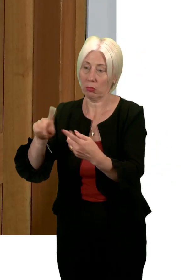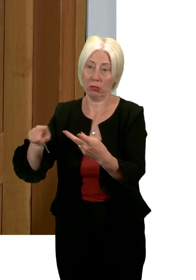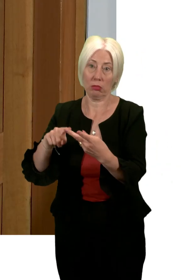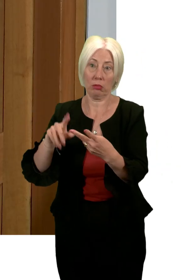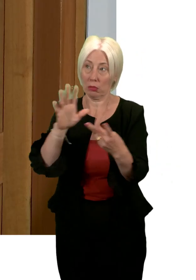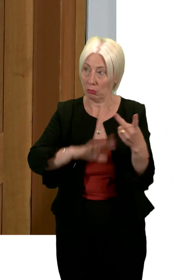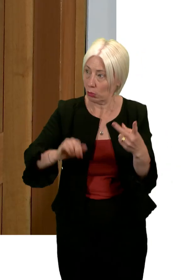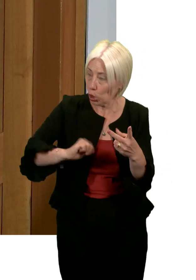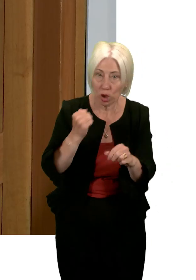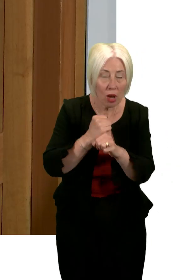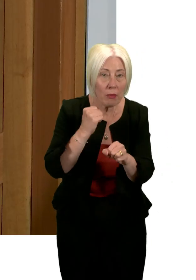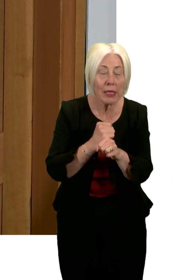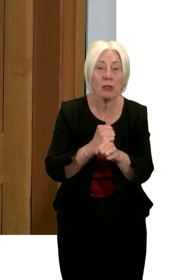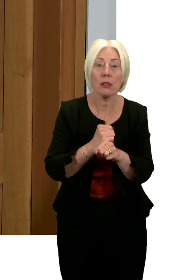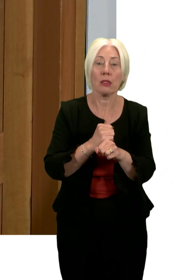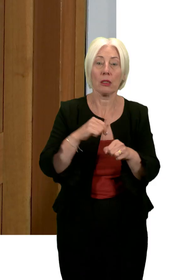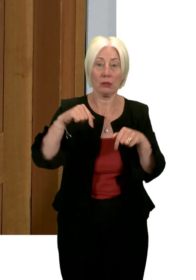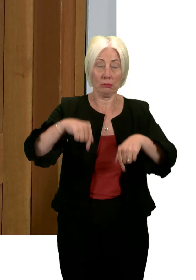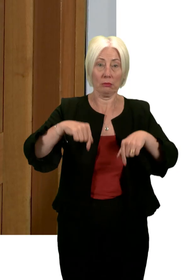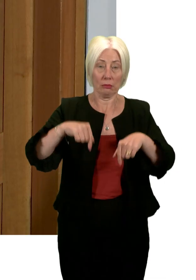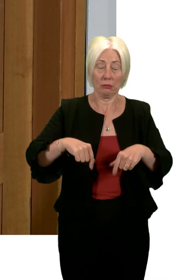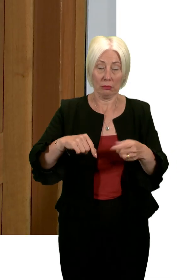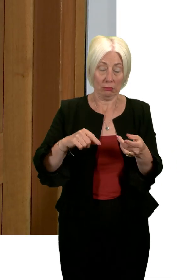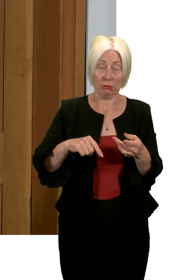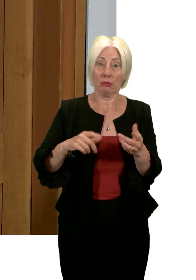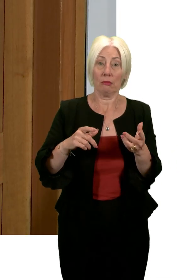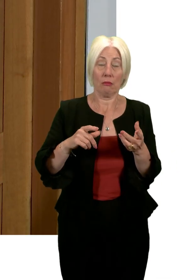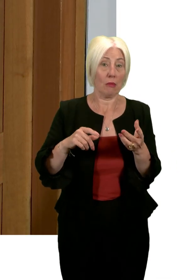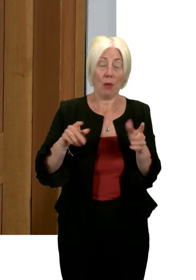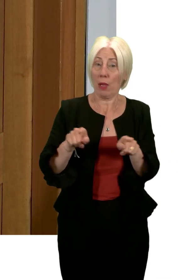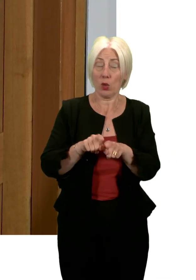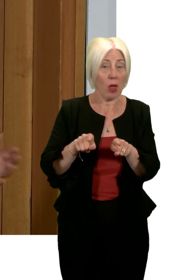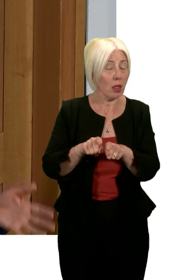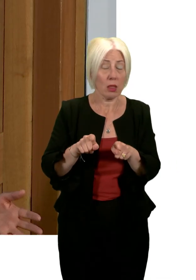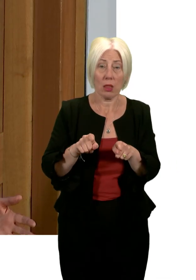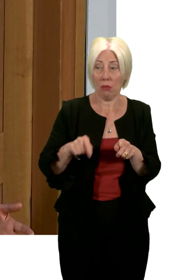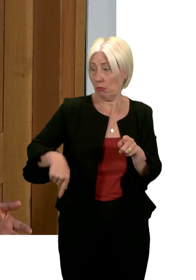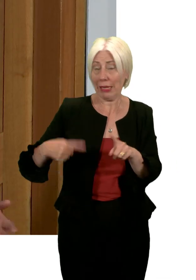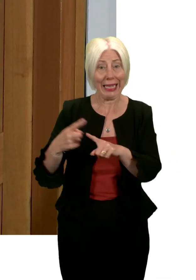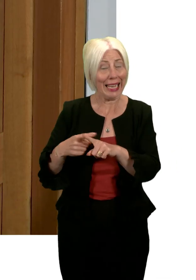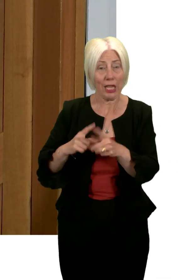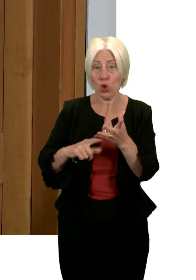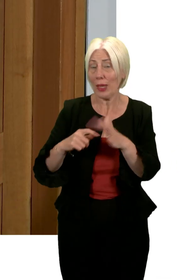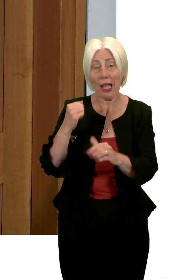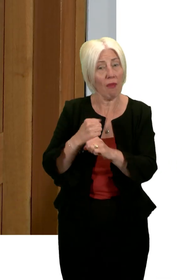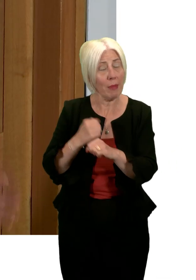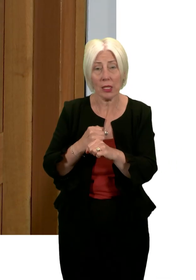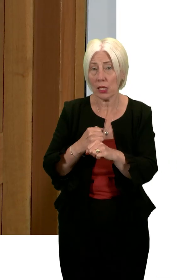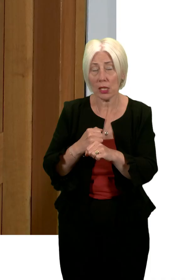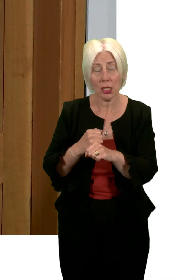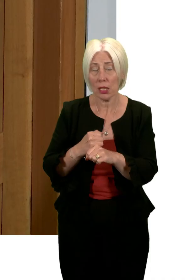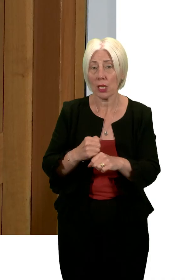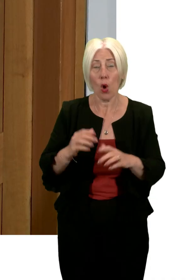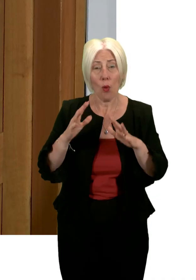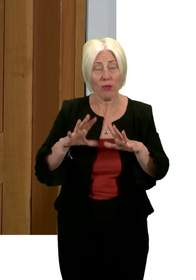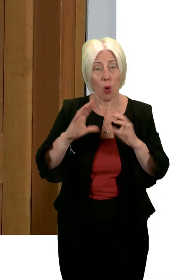national government here and where we are just now in Scotland, but also England as well. So we're overriding,